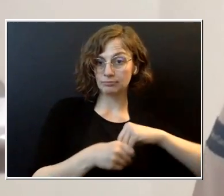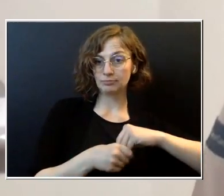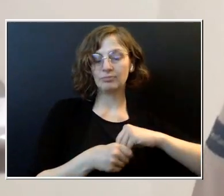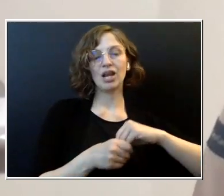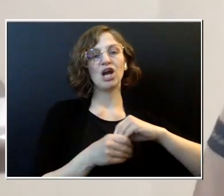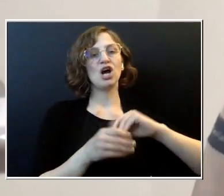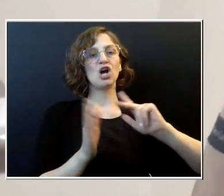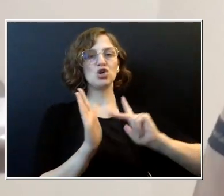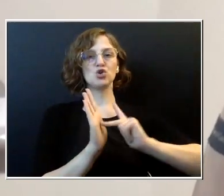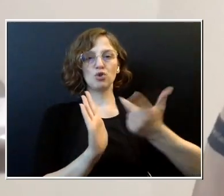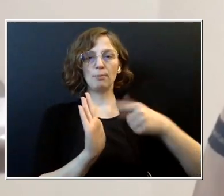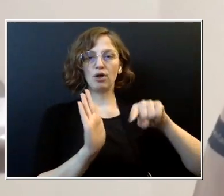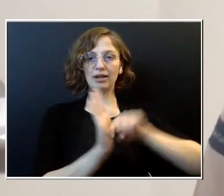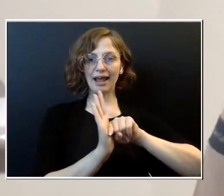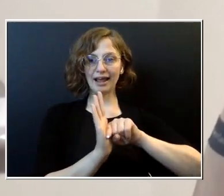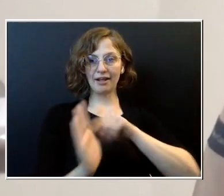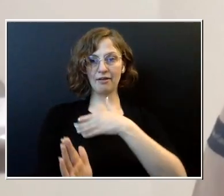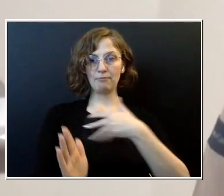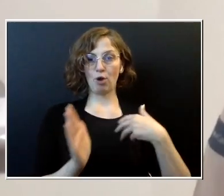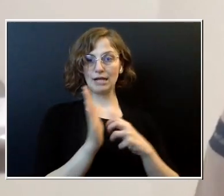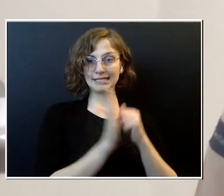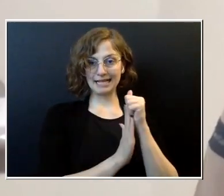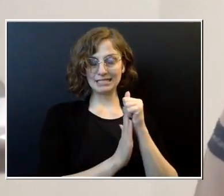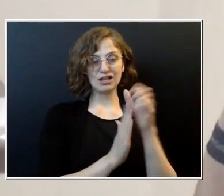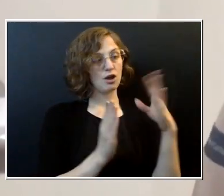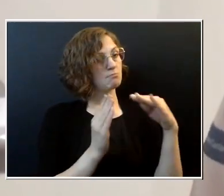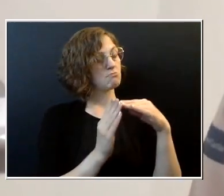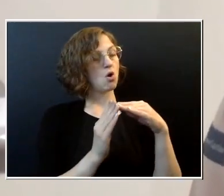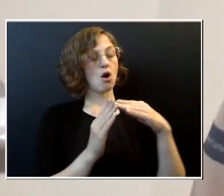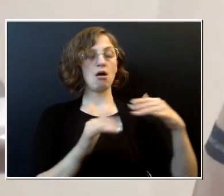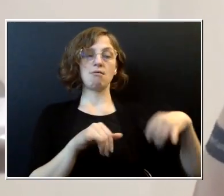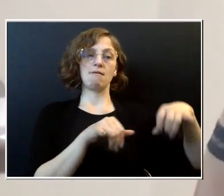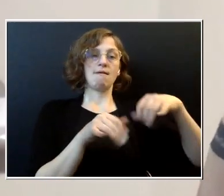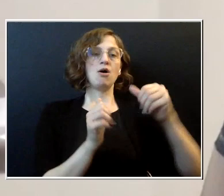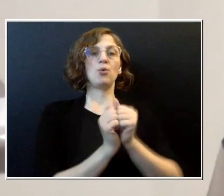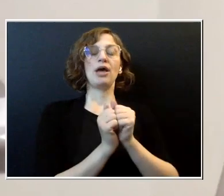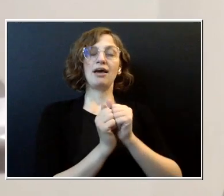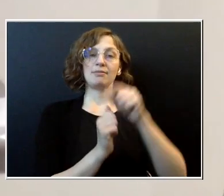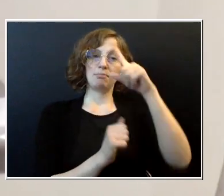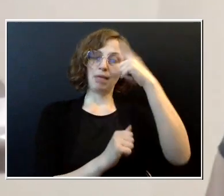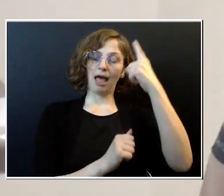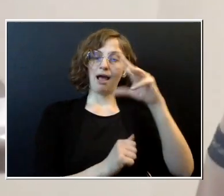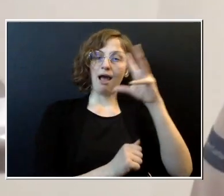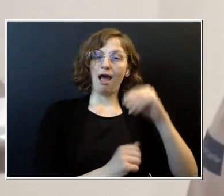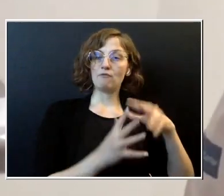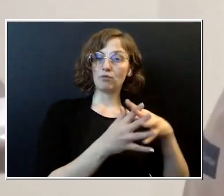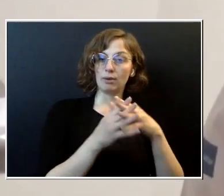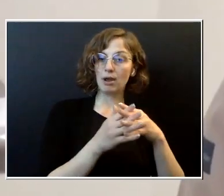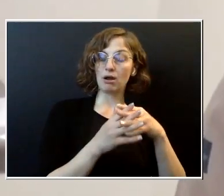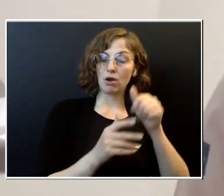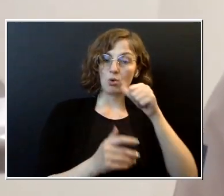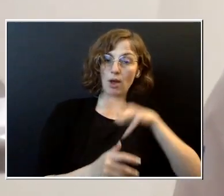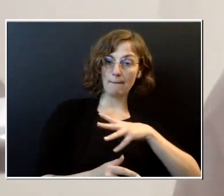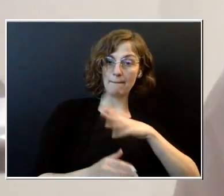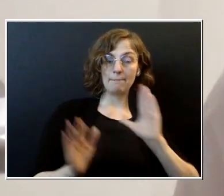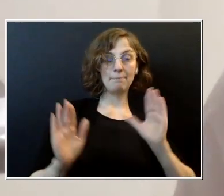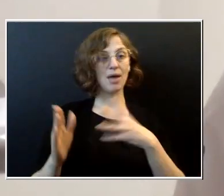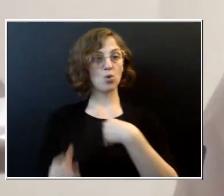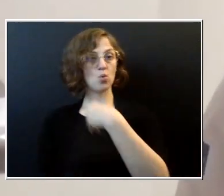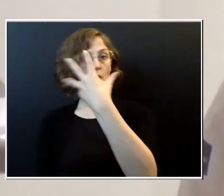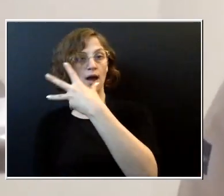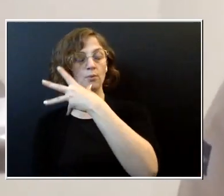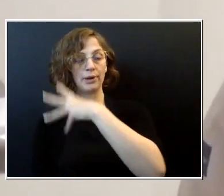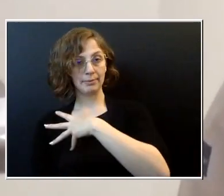much higher in Black and African American women compared to Caucasian white women. And so